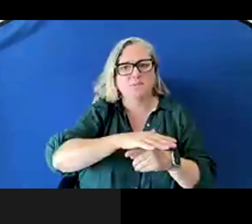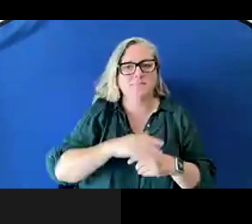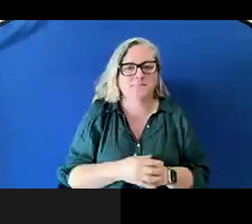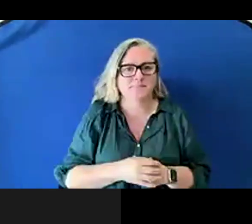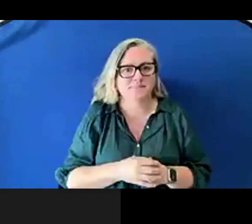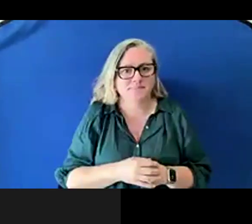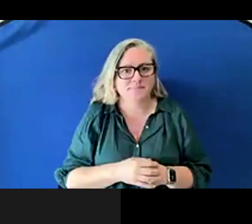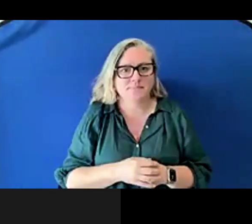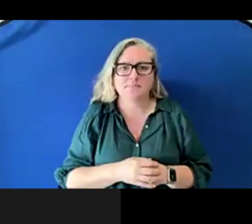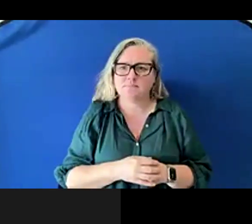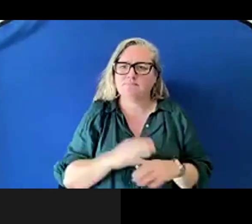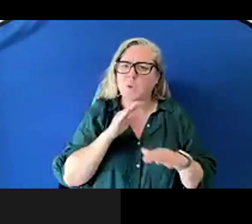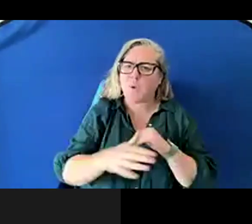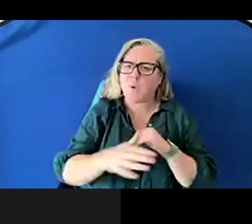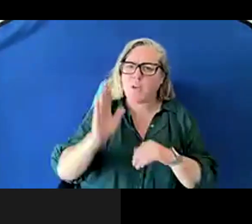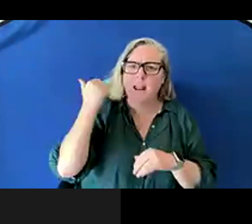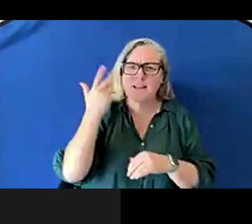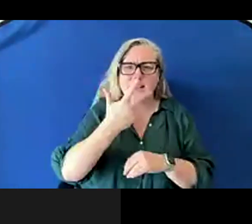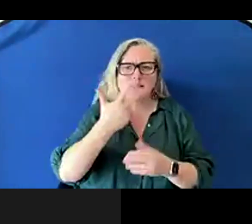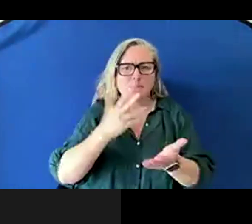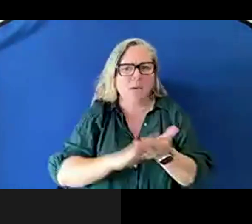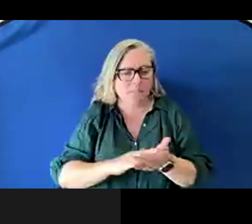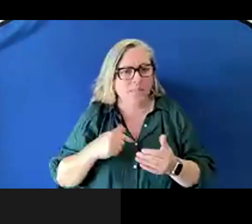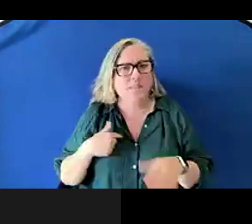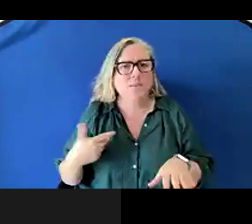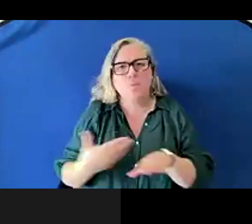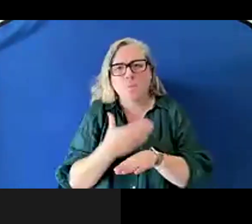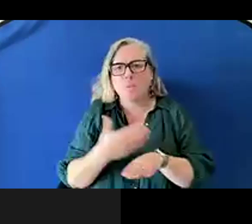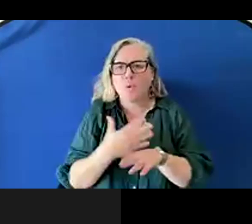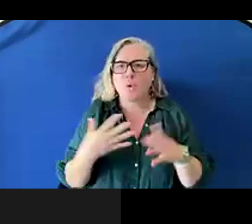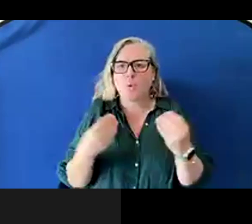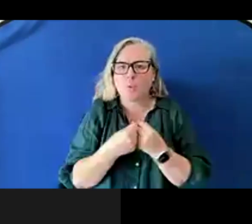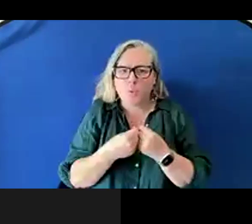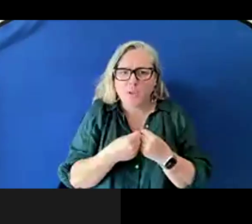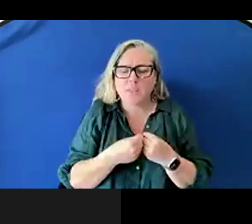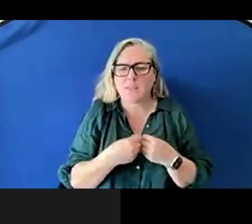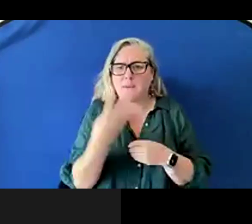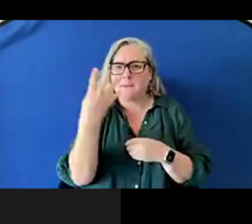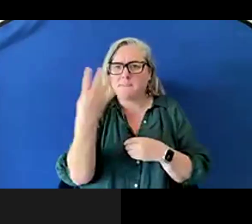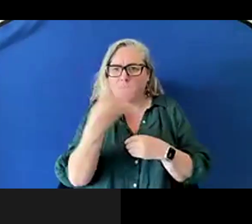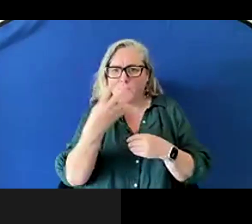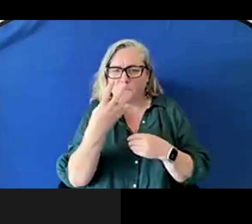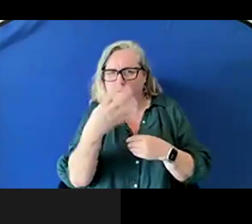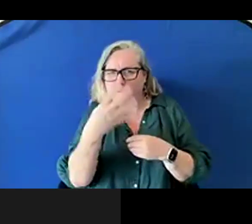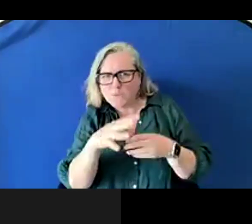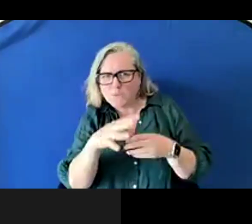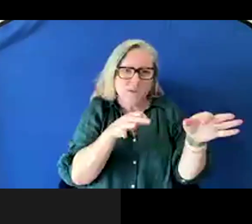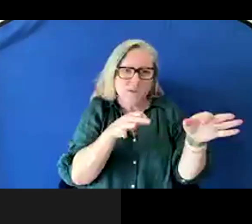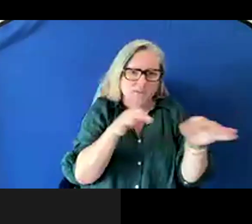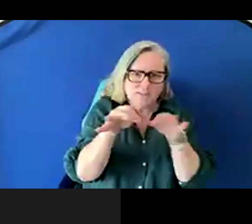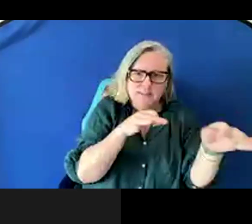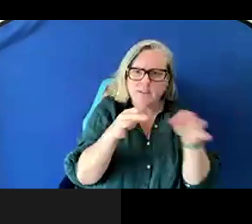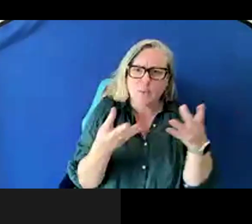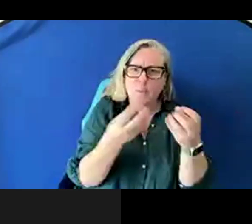Over the last year and a half, we've been working with over 40 co-designers, about 10